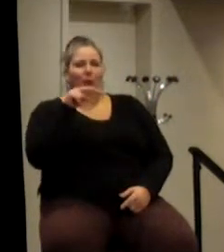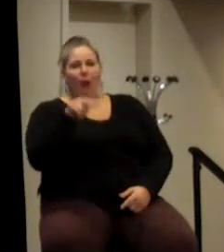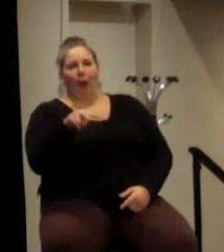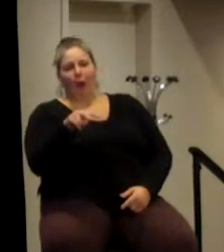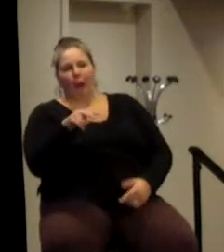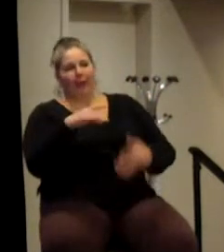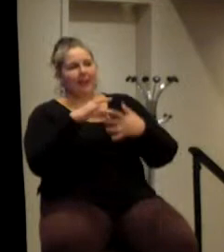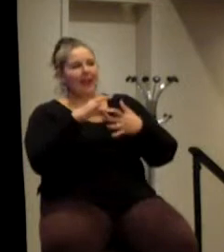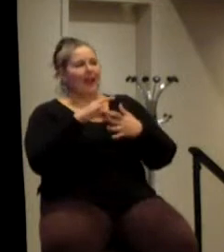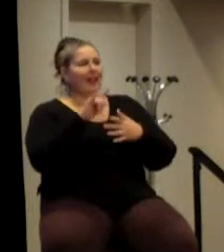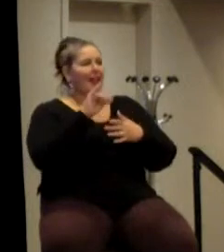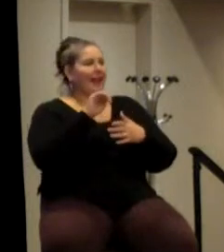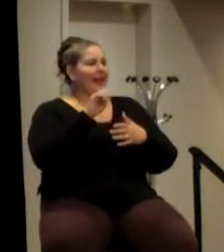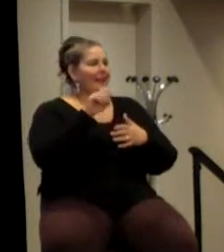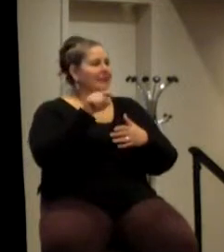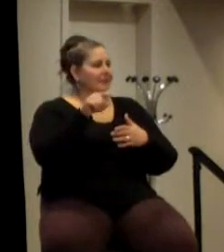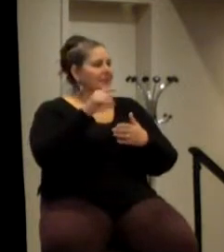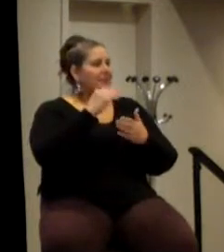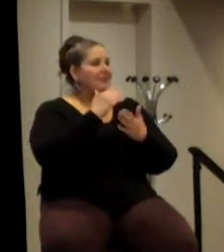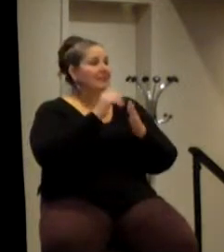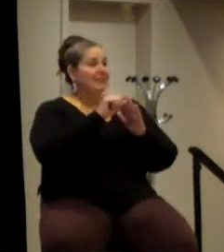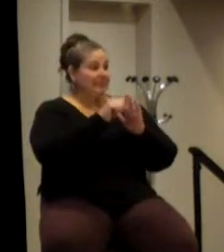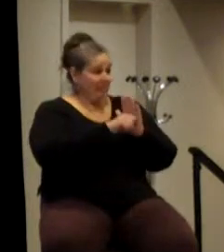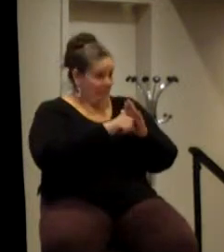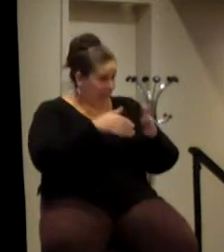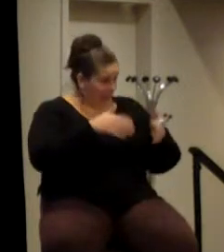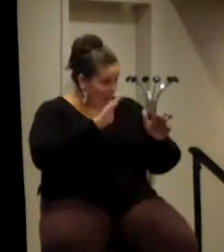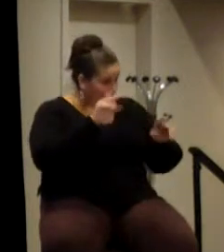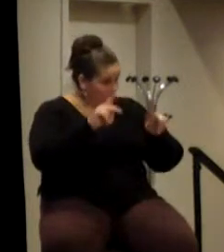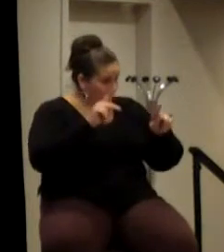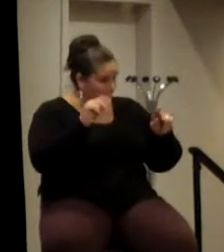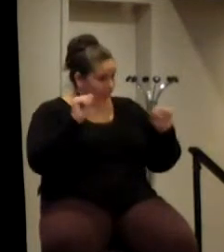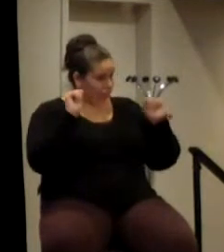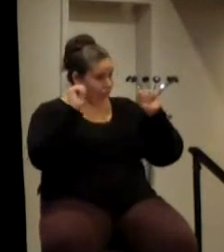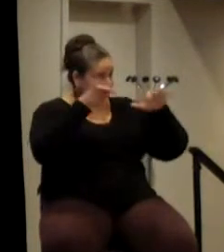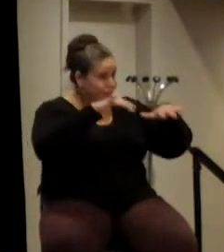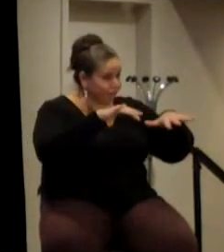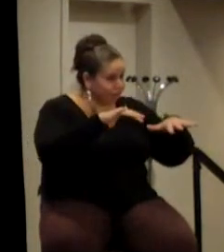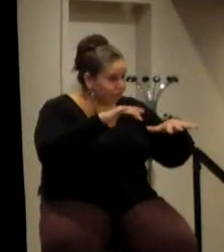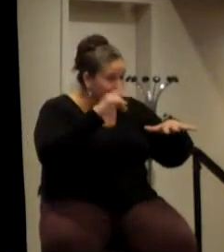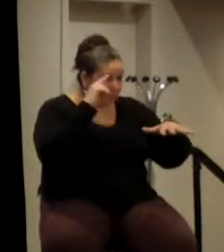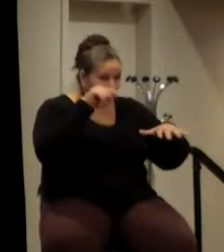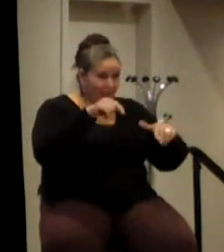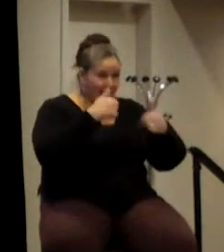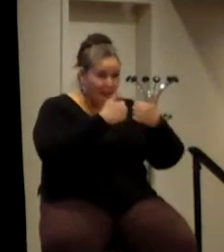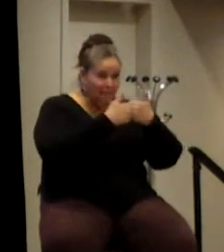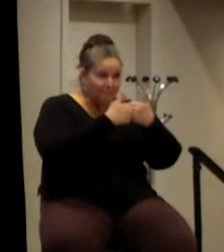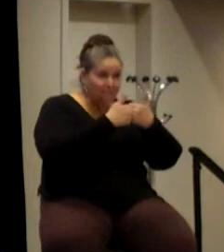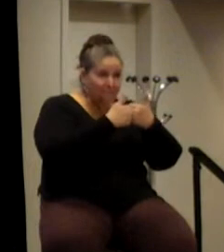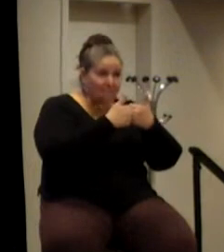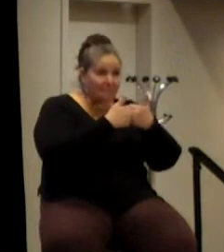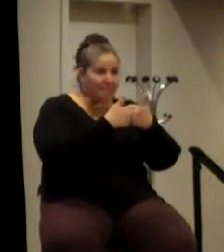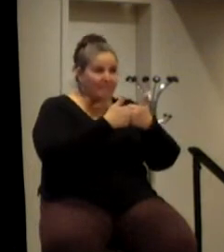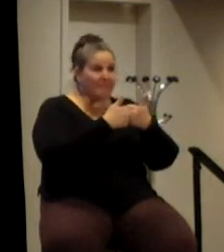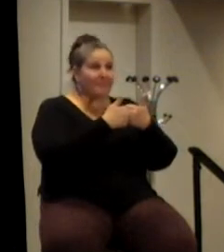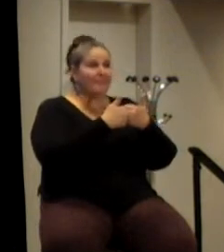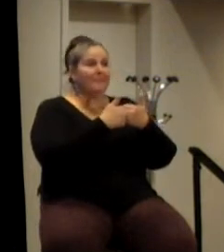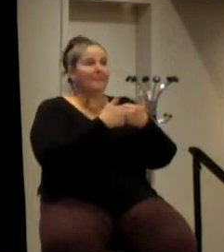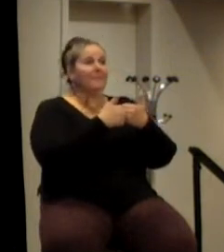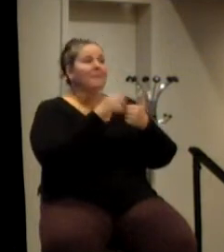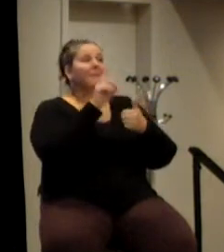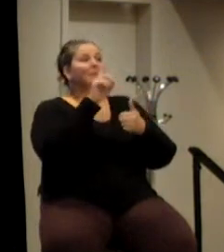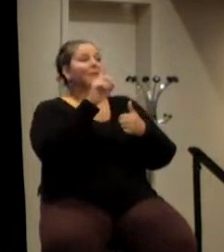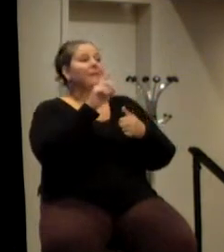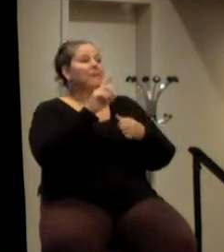uh, if they were allowed to have people at the game this weekend. I know there was a date. I don't know if they're ready for that, but I